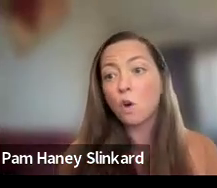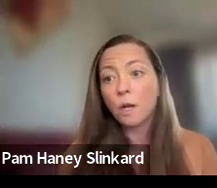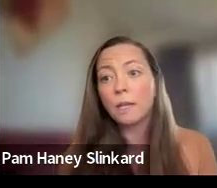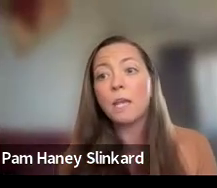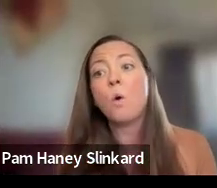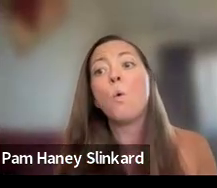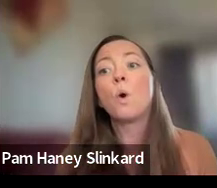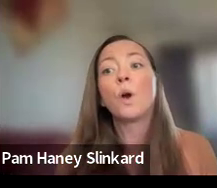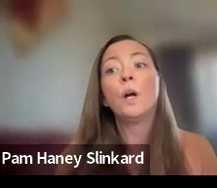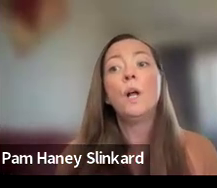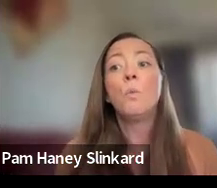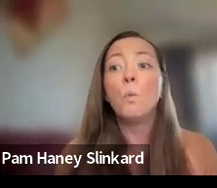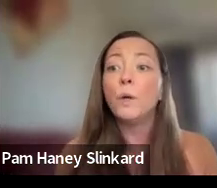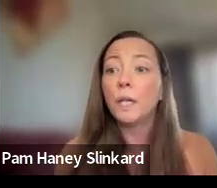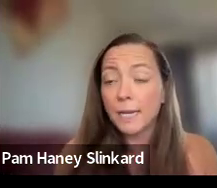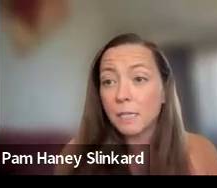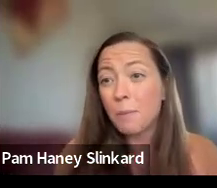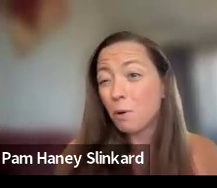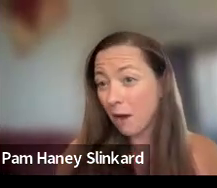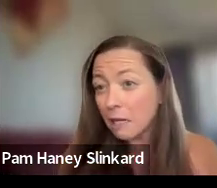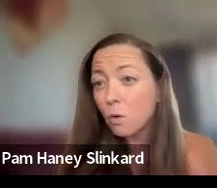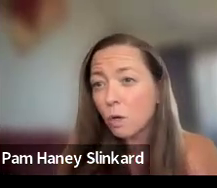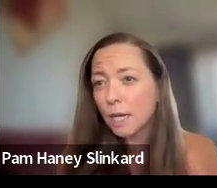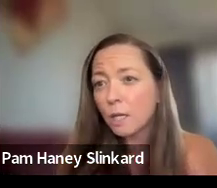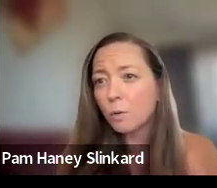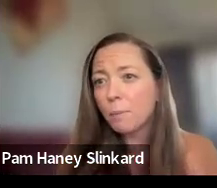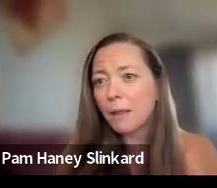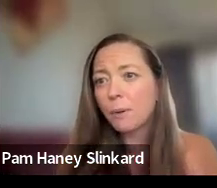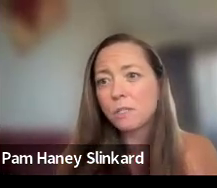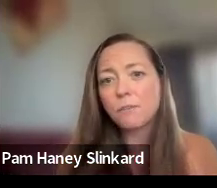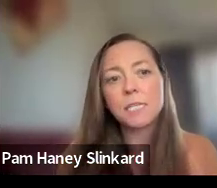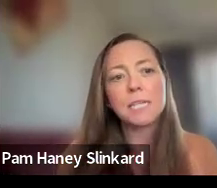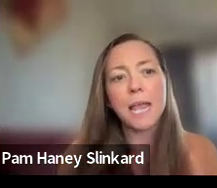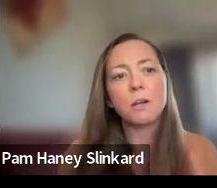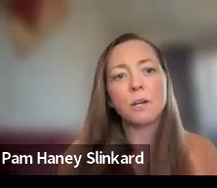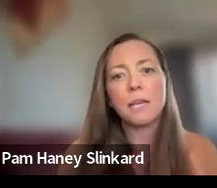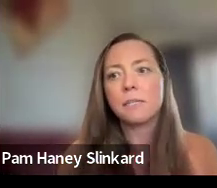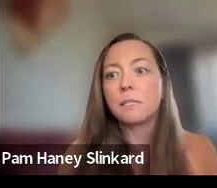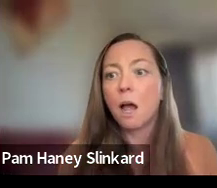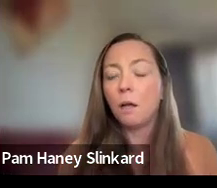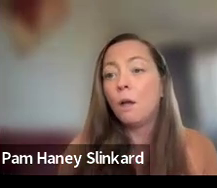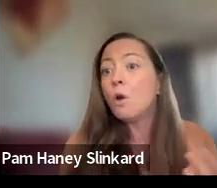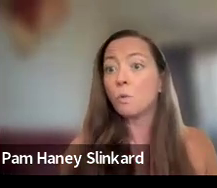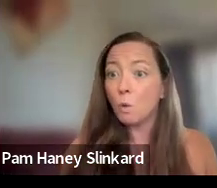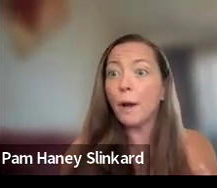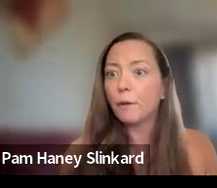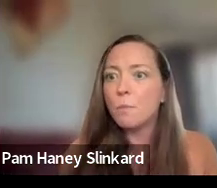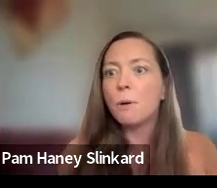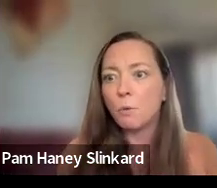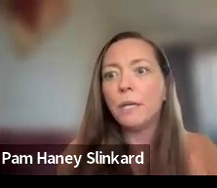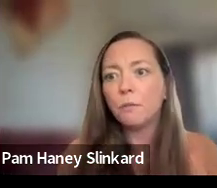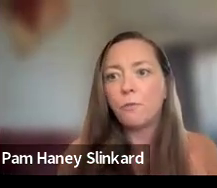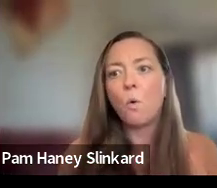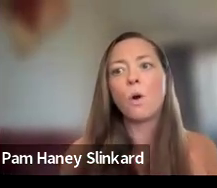who is currently or would like to be providing coordinated career pathways services, ACRE is a